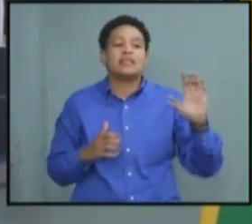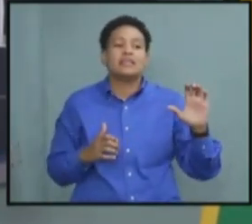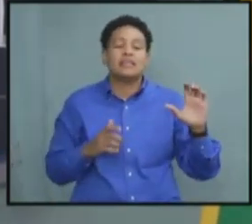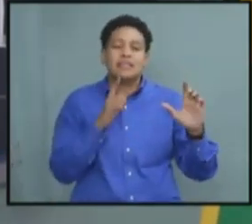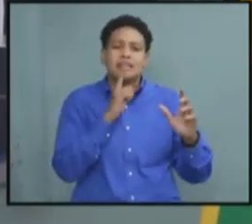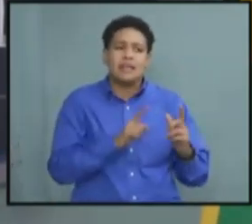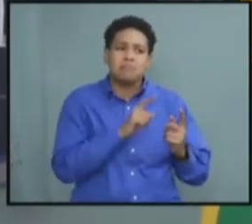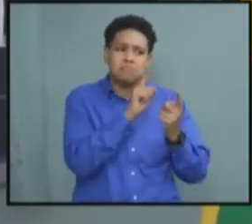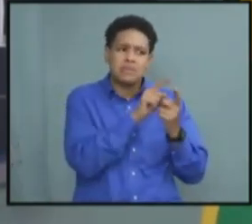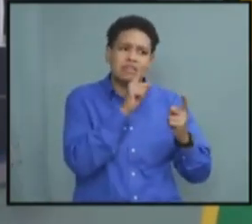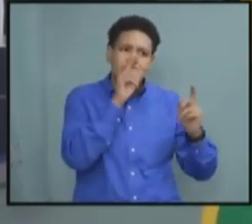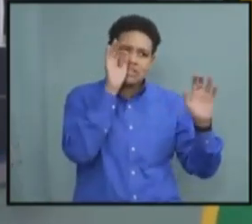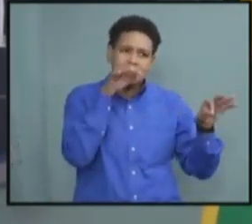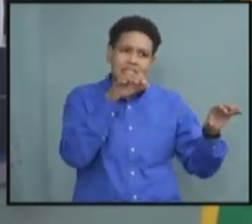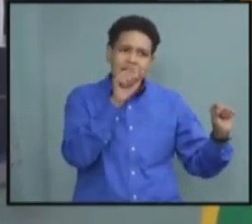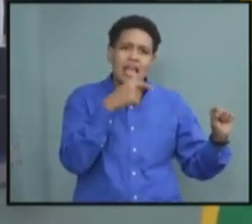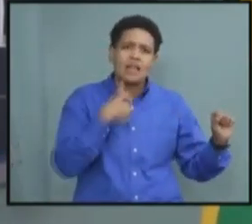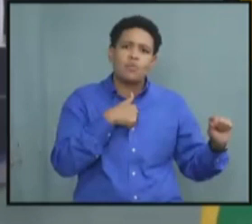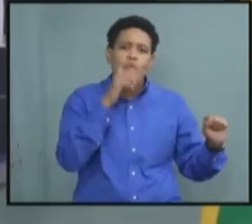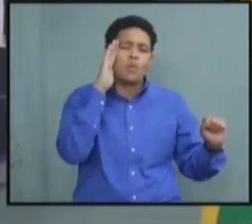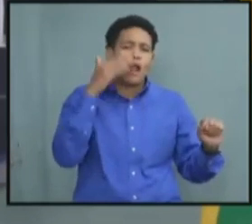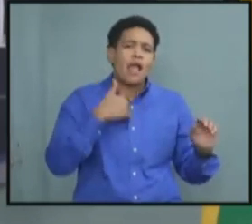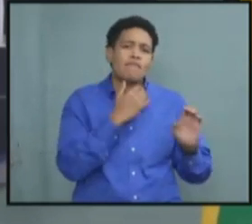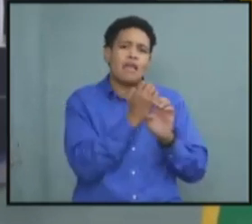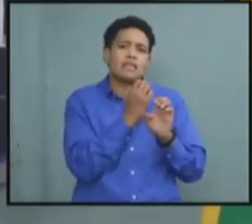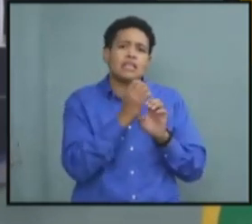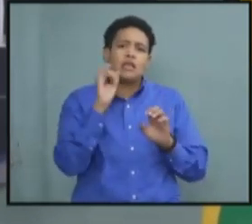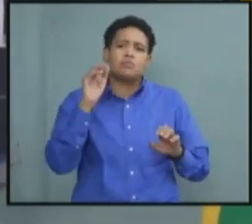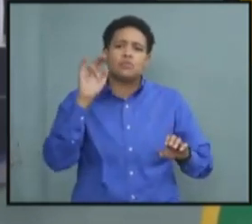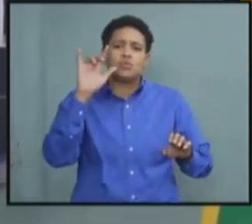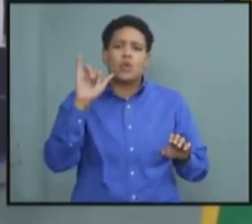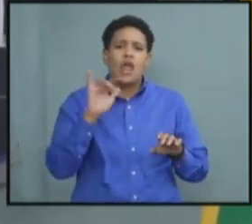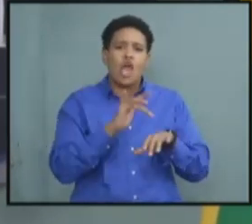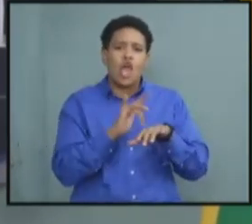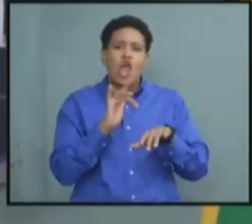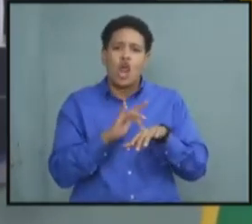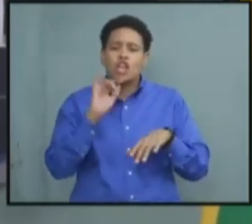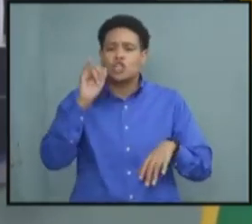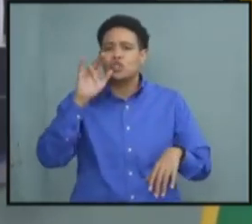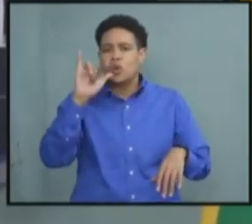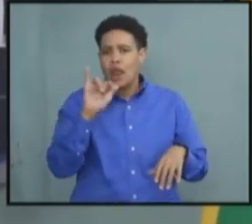decided that we would have the exams in July, early part of July,